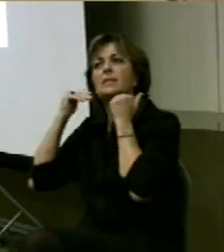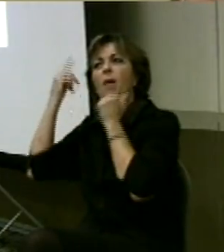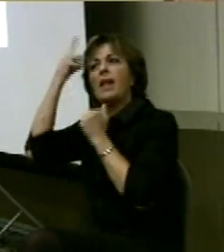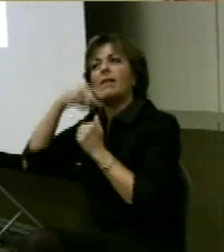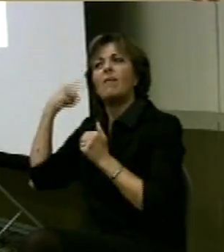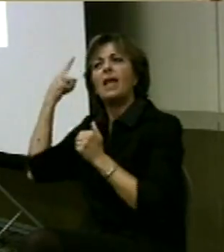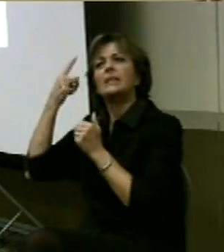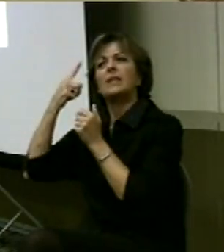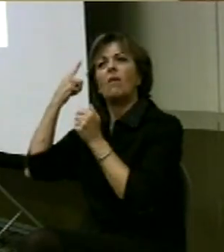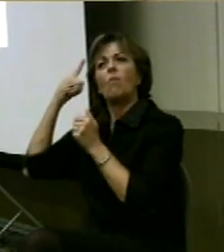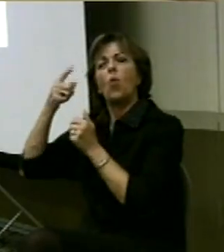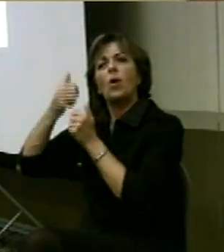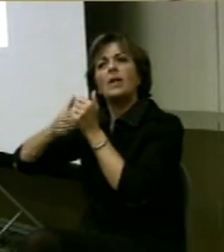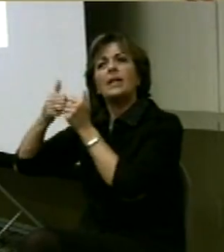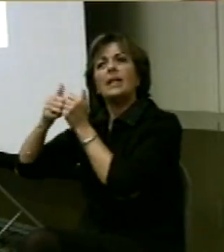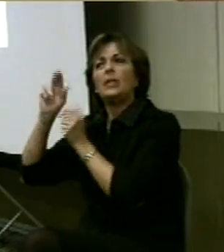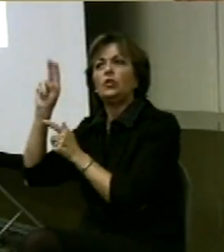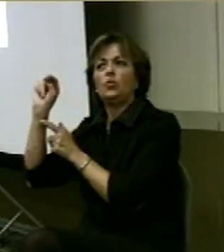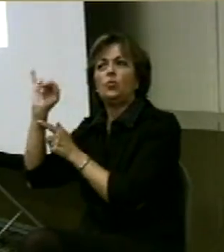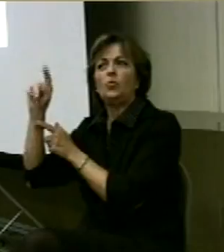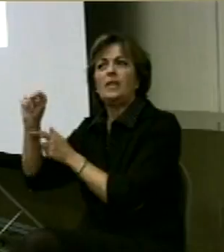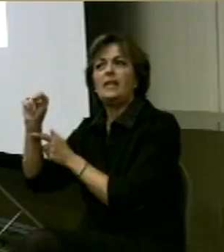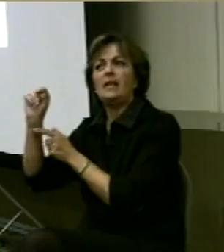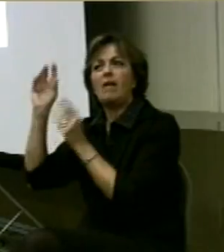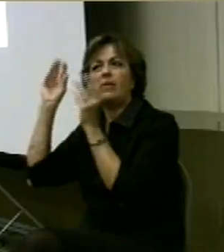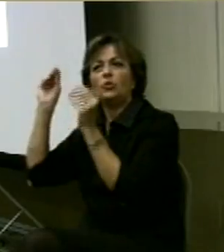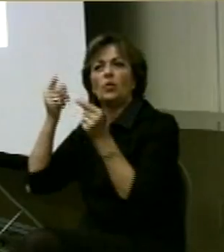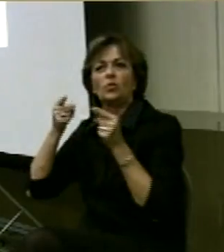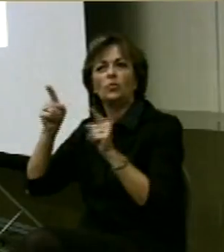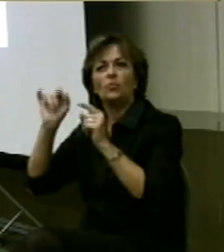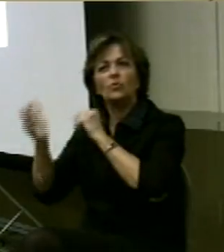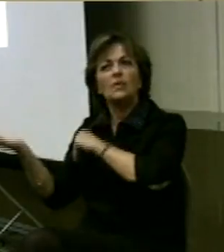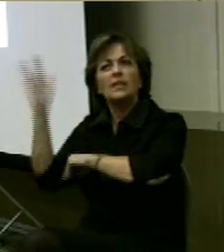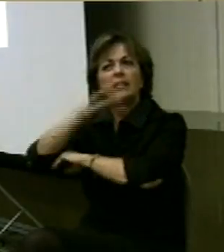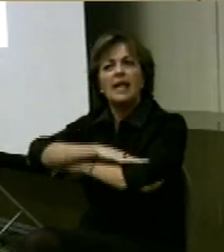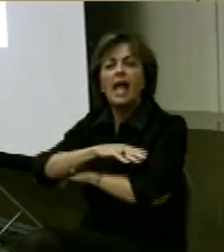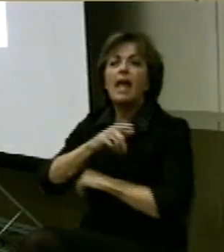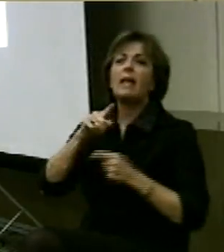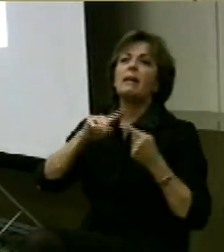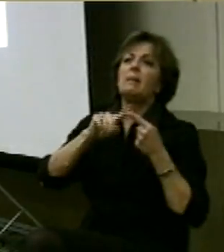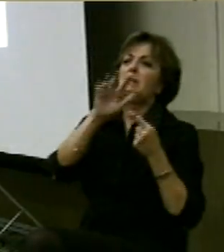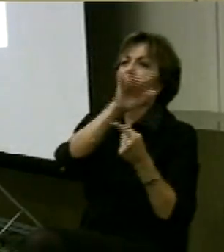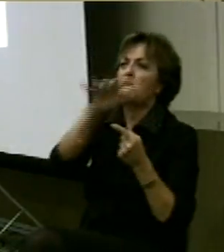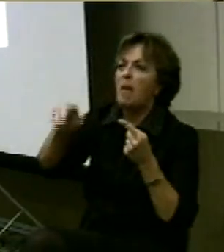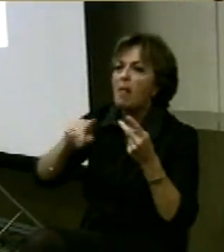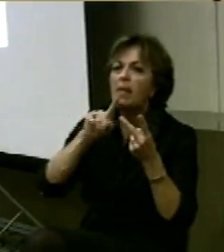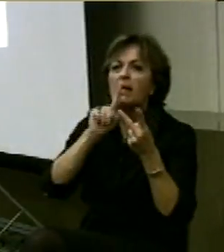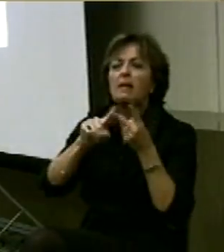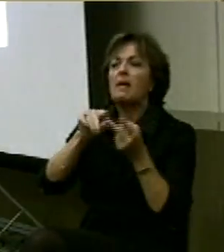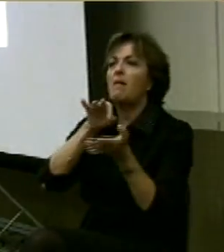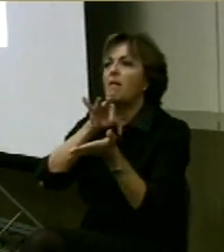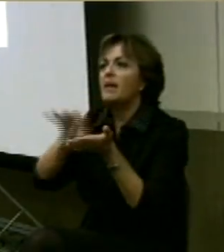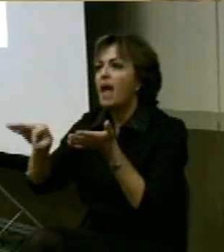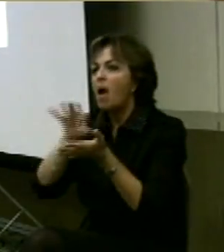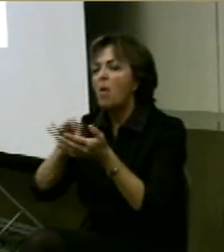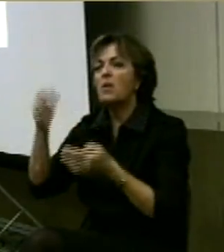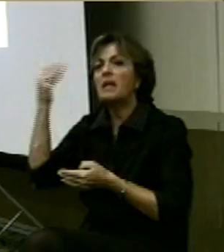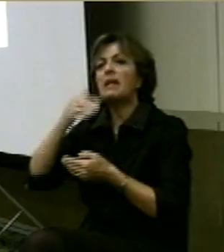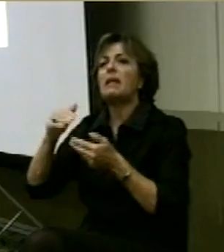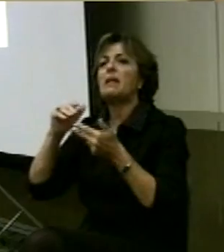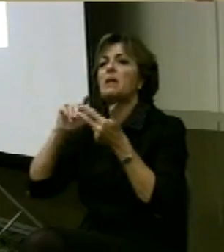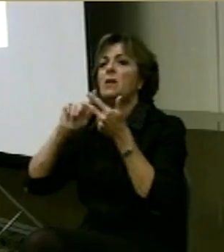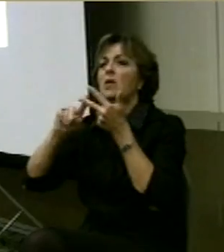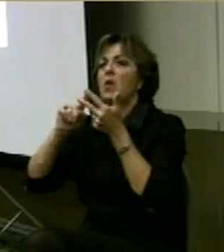for each unit of instruction throughout the day. So they did spelling, and then they had counting, and then they had reading,